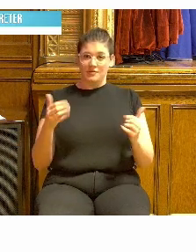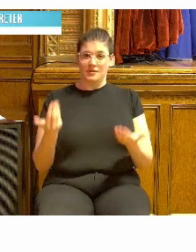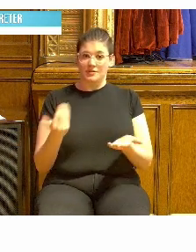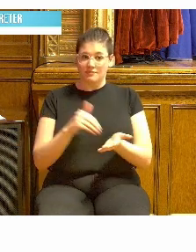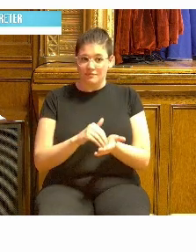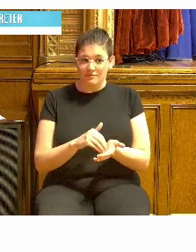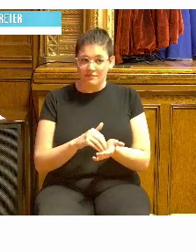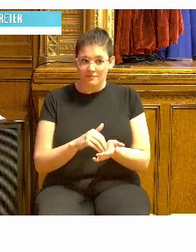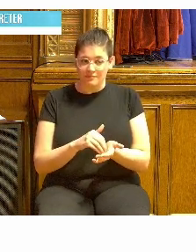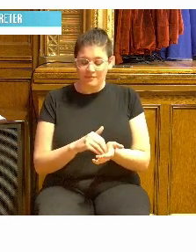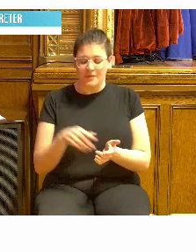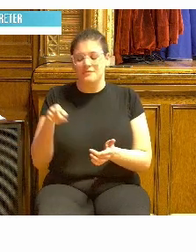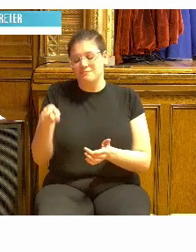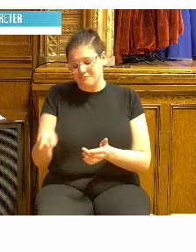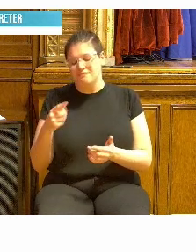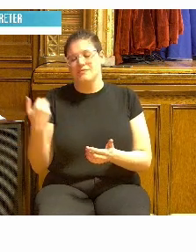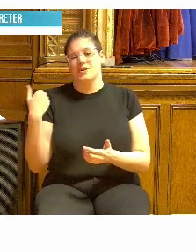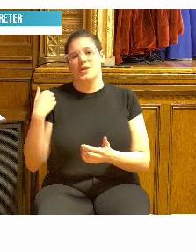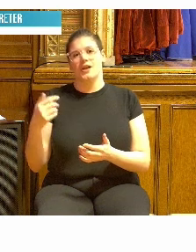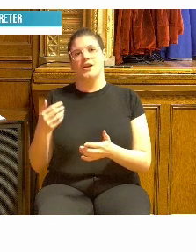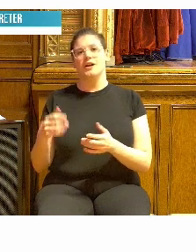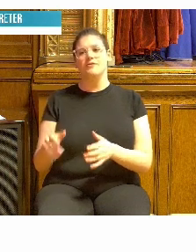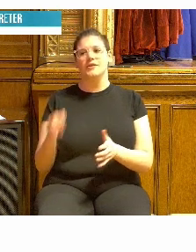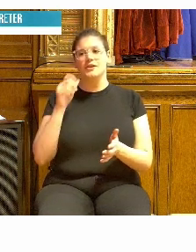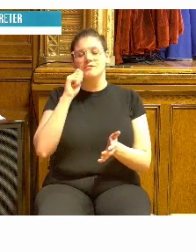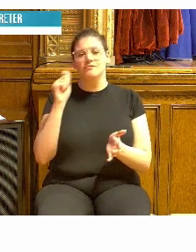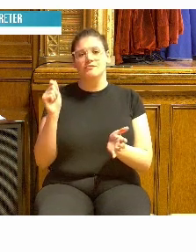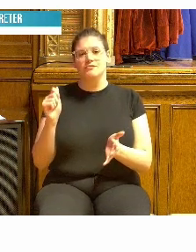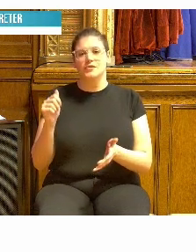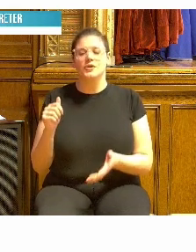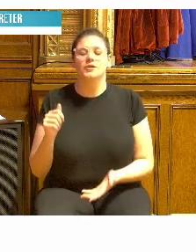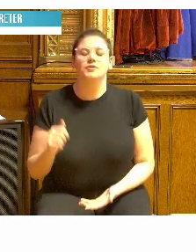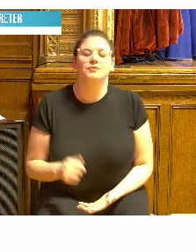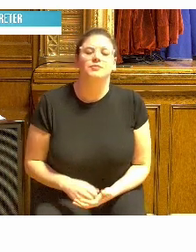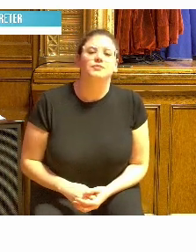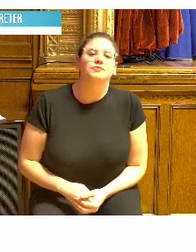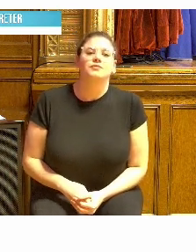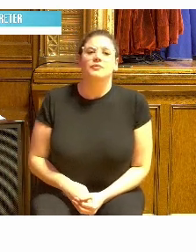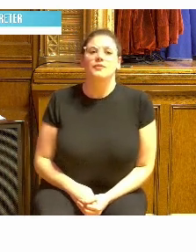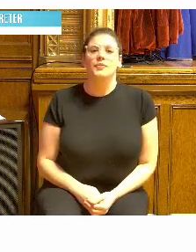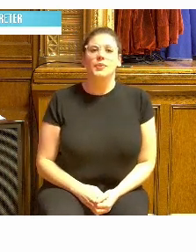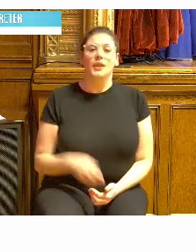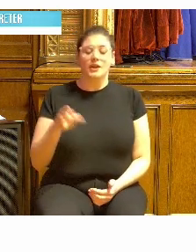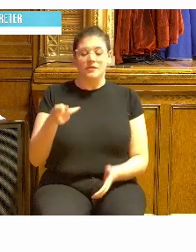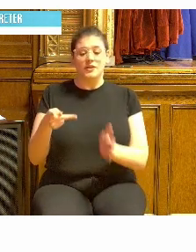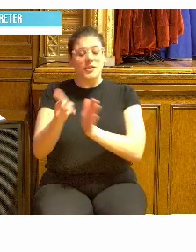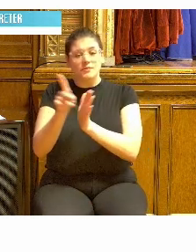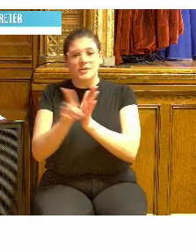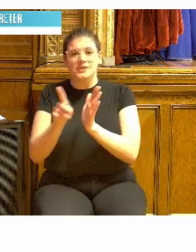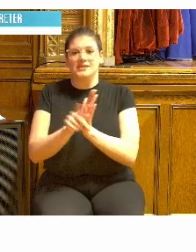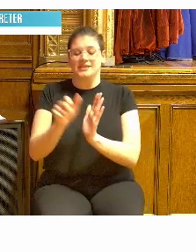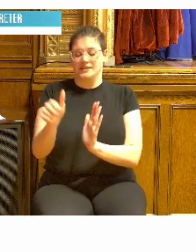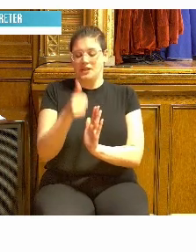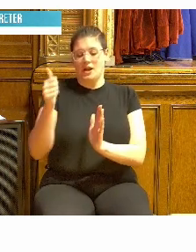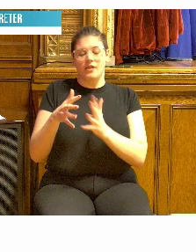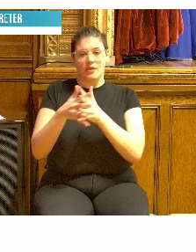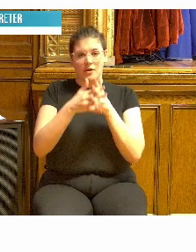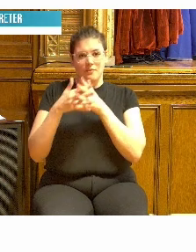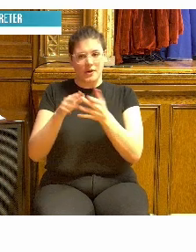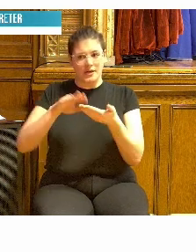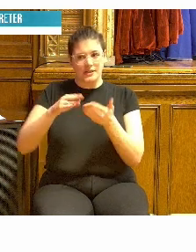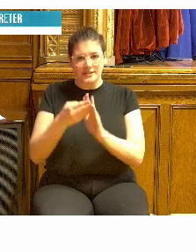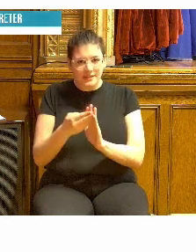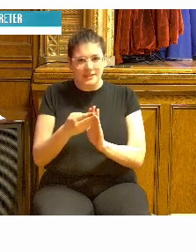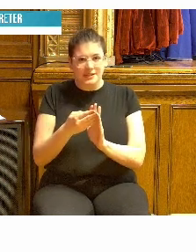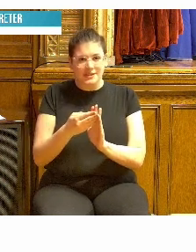cities across the United States and New York, it's simultaneously enacting a very different policy for other Americans. Americans like me.